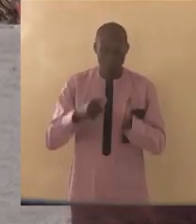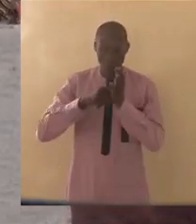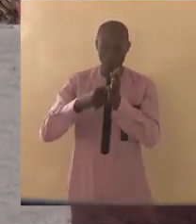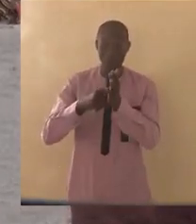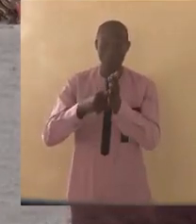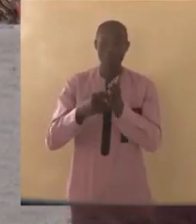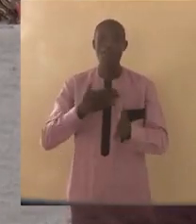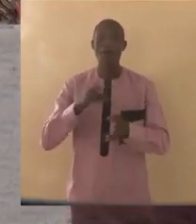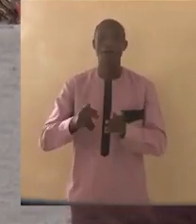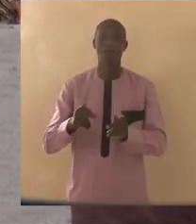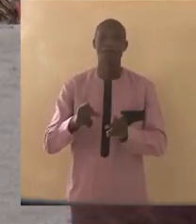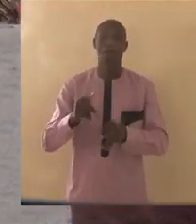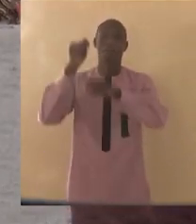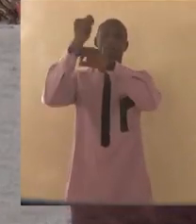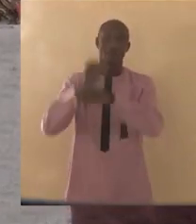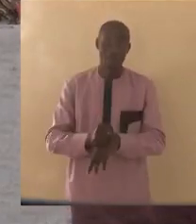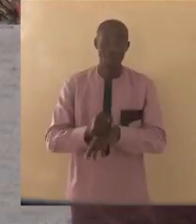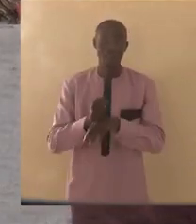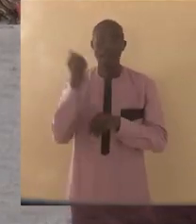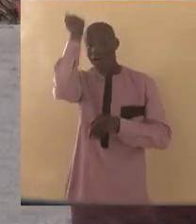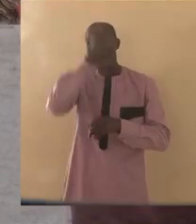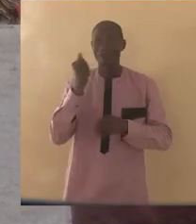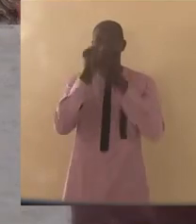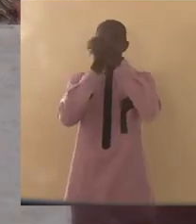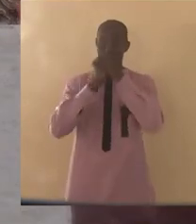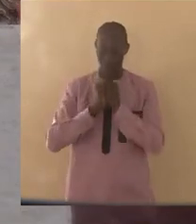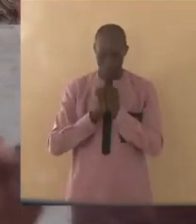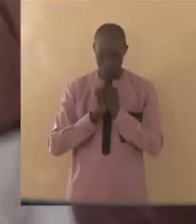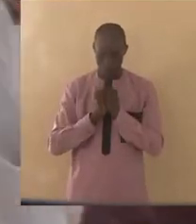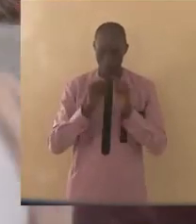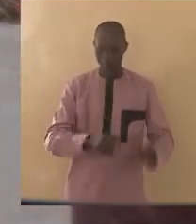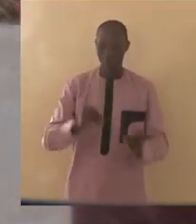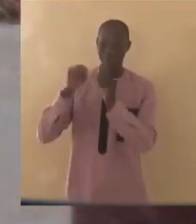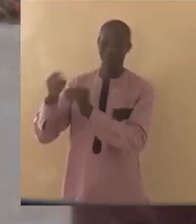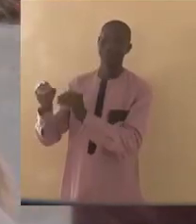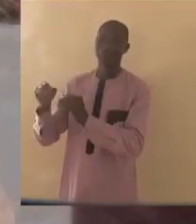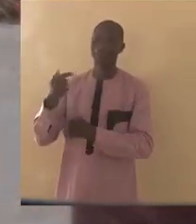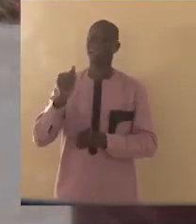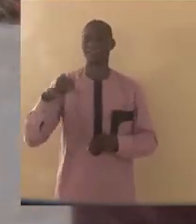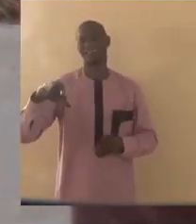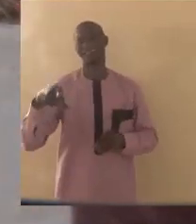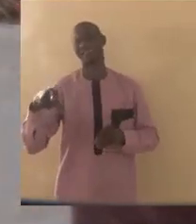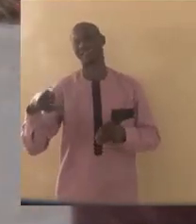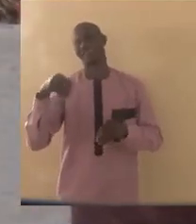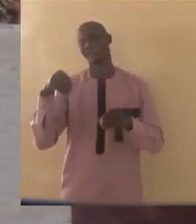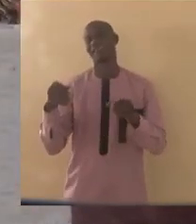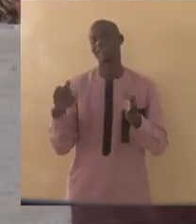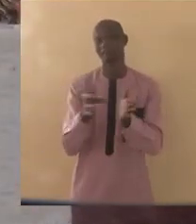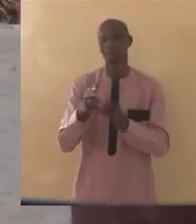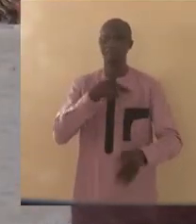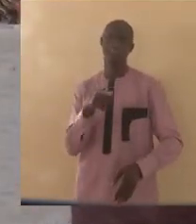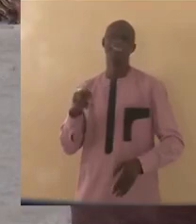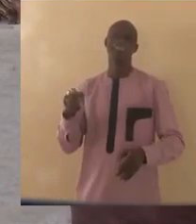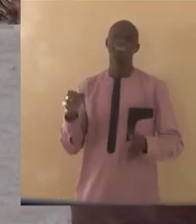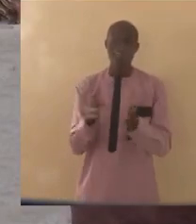It just shows that my people are just traditional African worshippers, pure and simple, and they just put a garb of Christianity. I